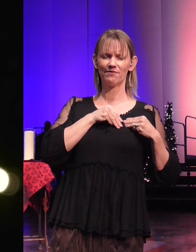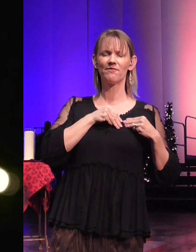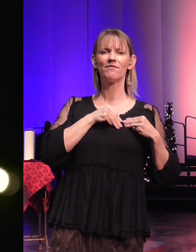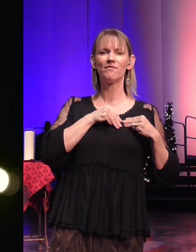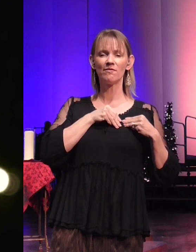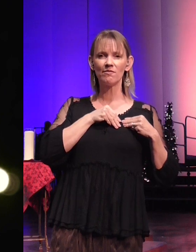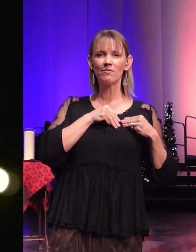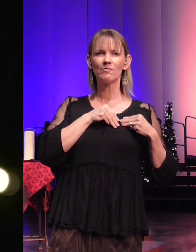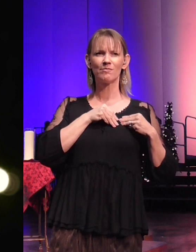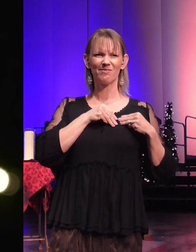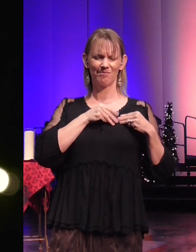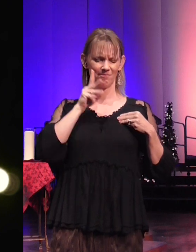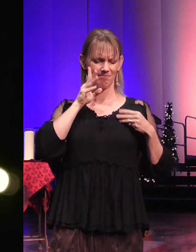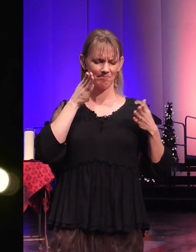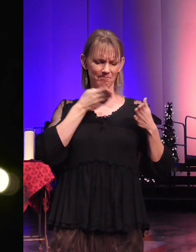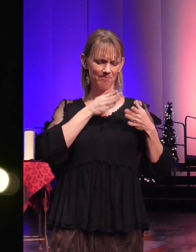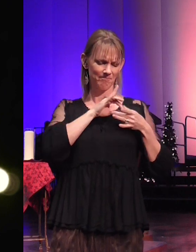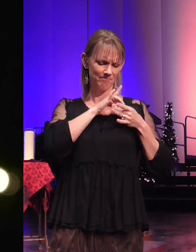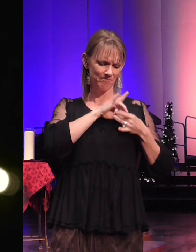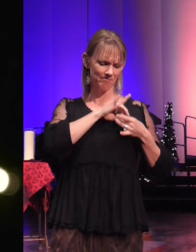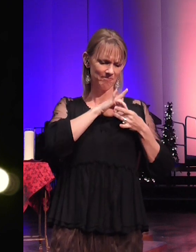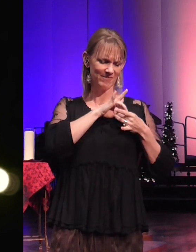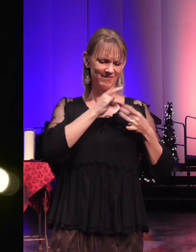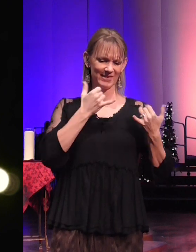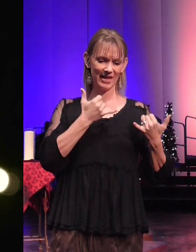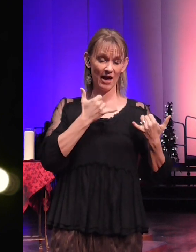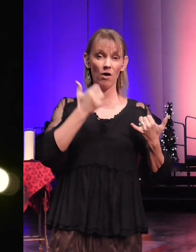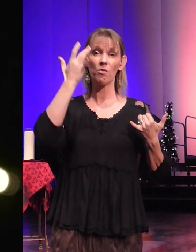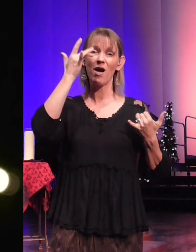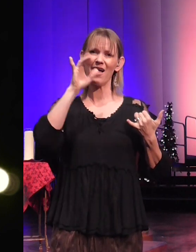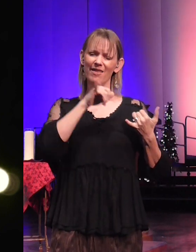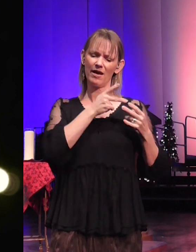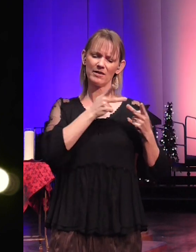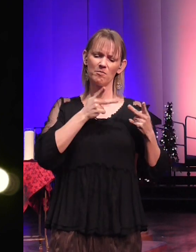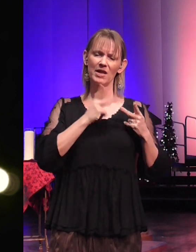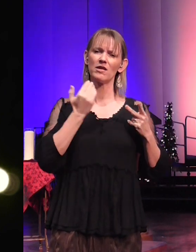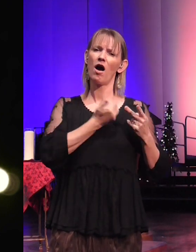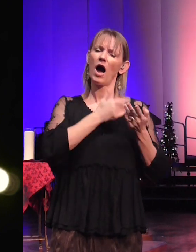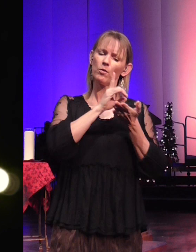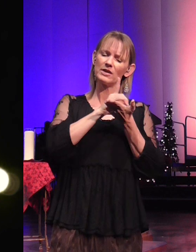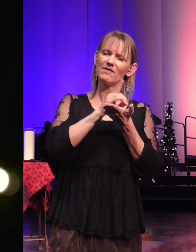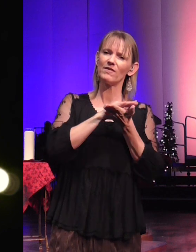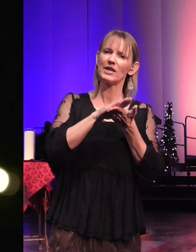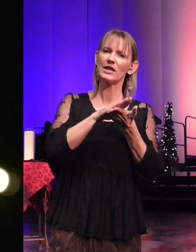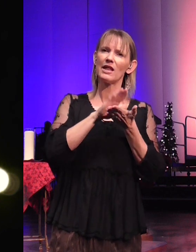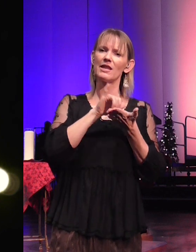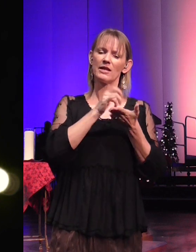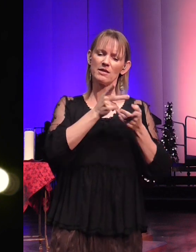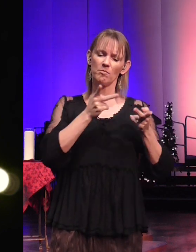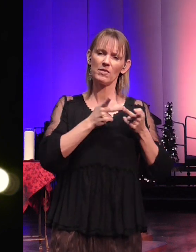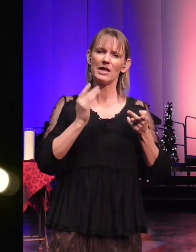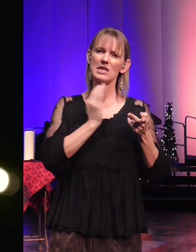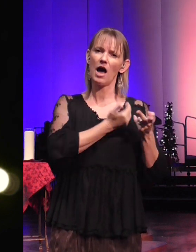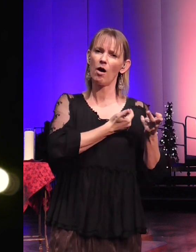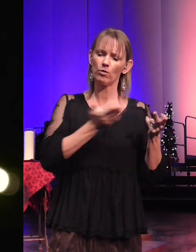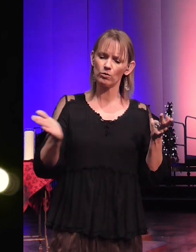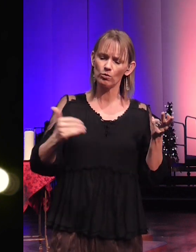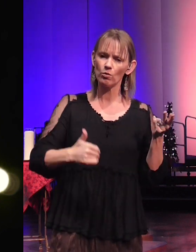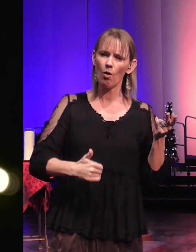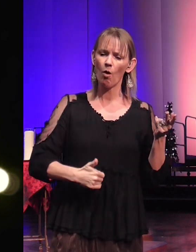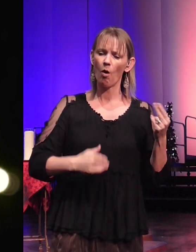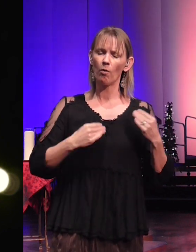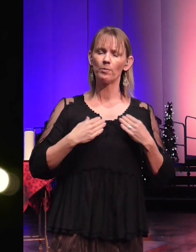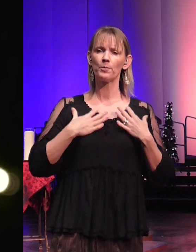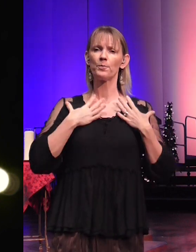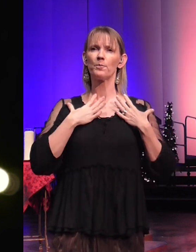Be in that place right now. For that is the place of our divinity. That is the place of our soulfulness, the place